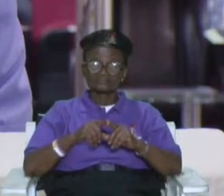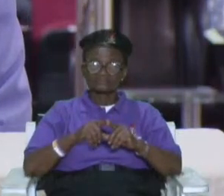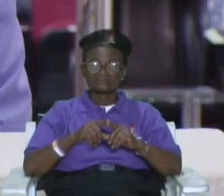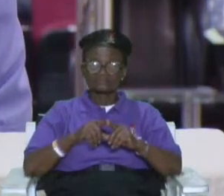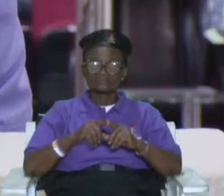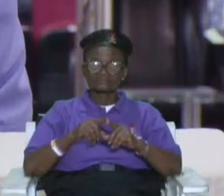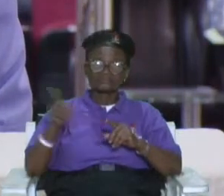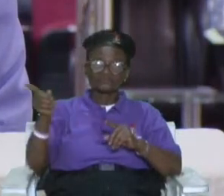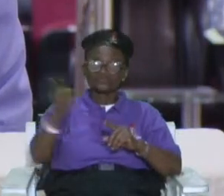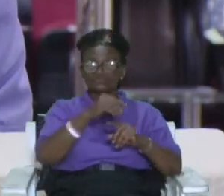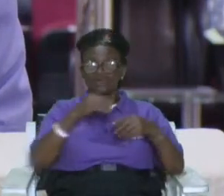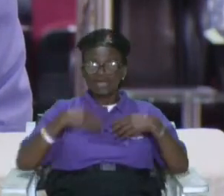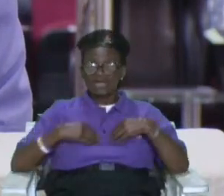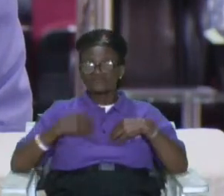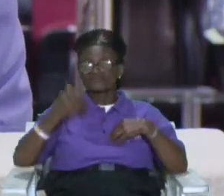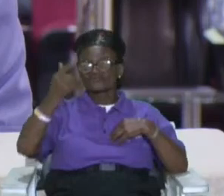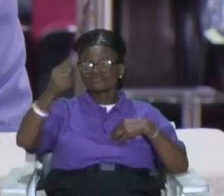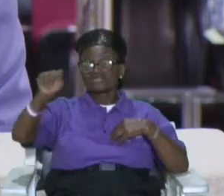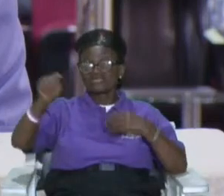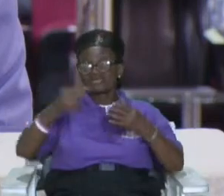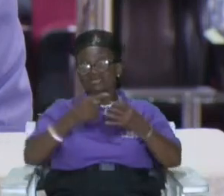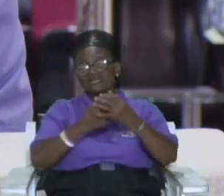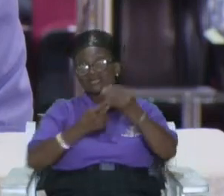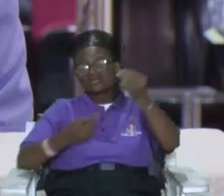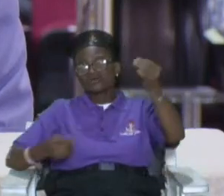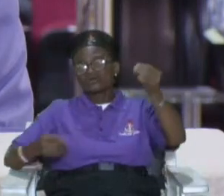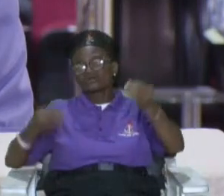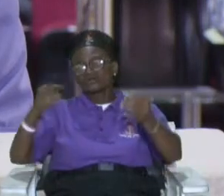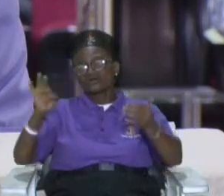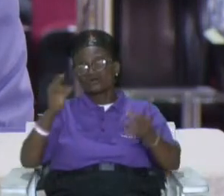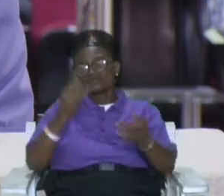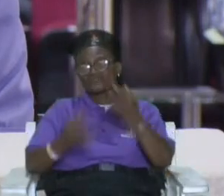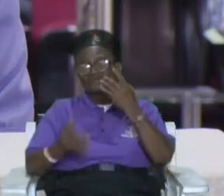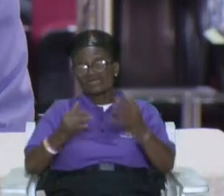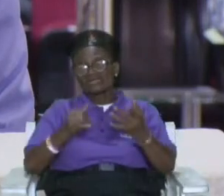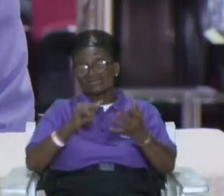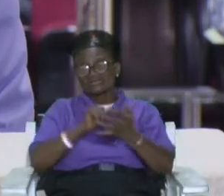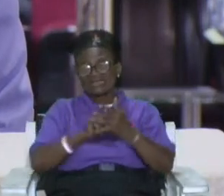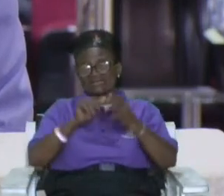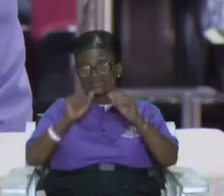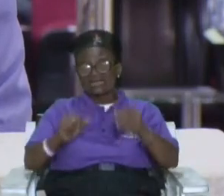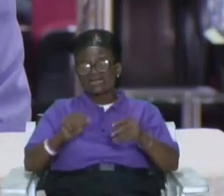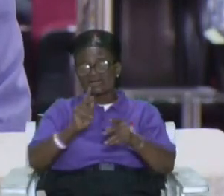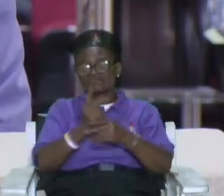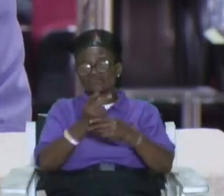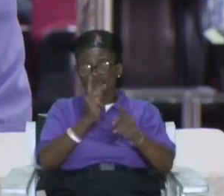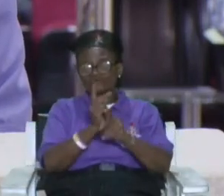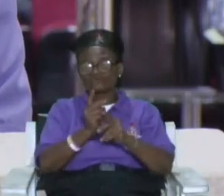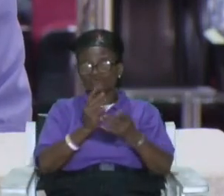you have the rod of fire, that it can produce something out of nothing.